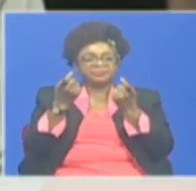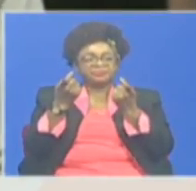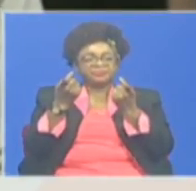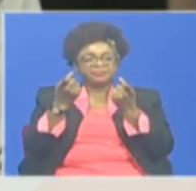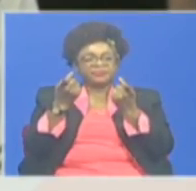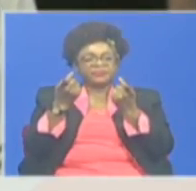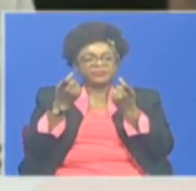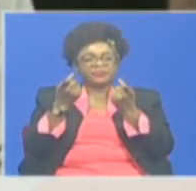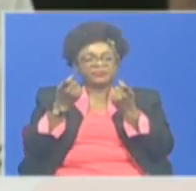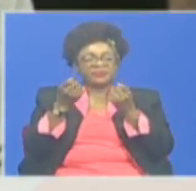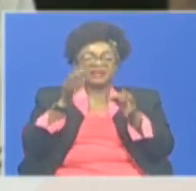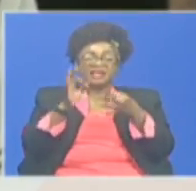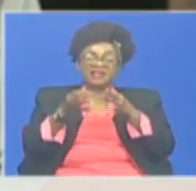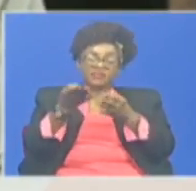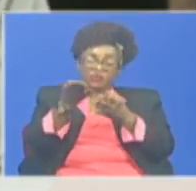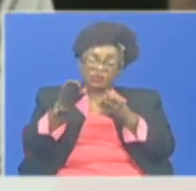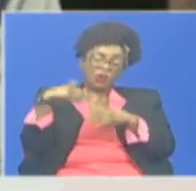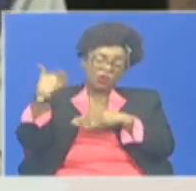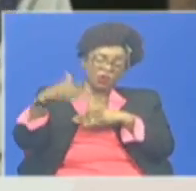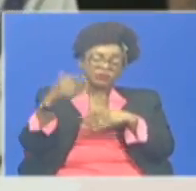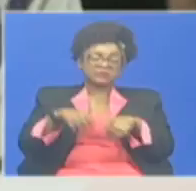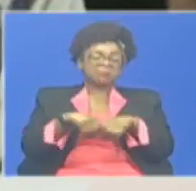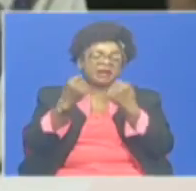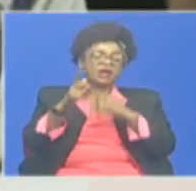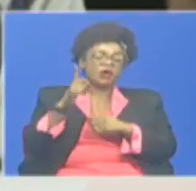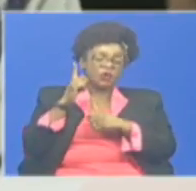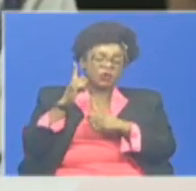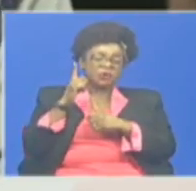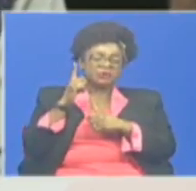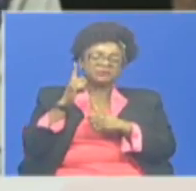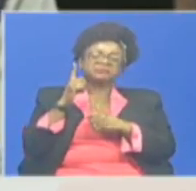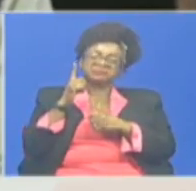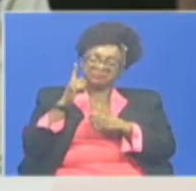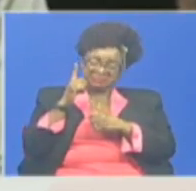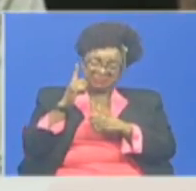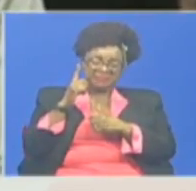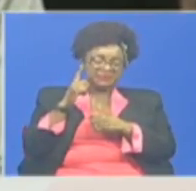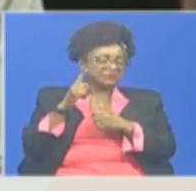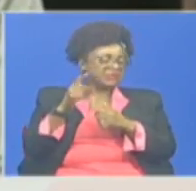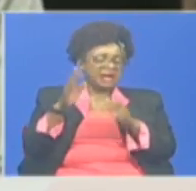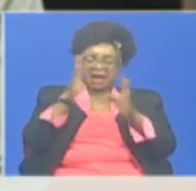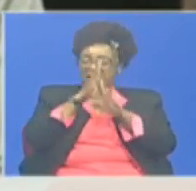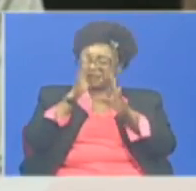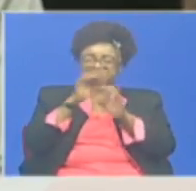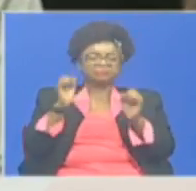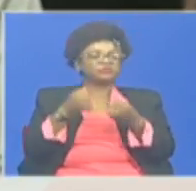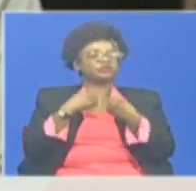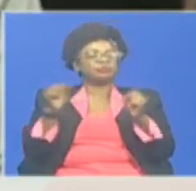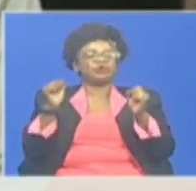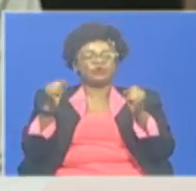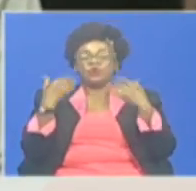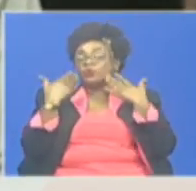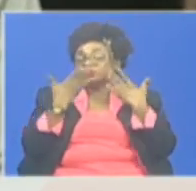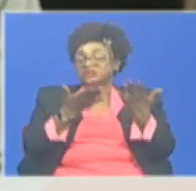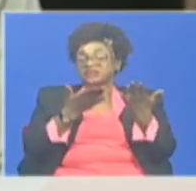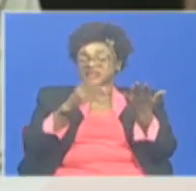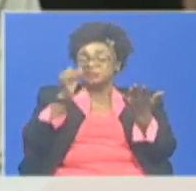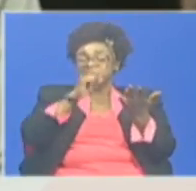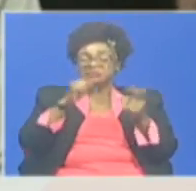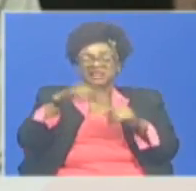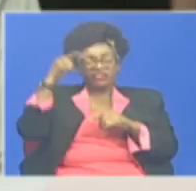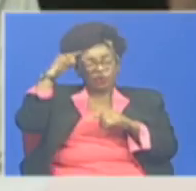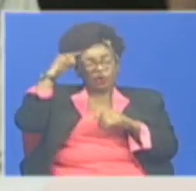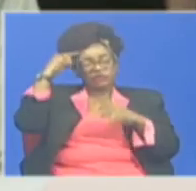ukaa kando na sheria nayo ina mkono mrefu na utaweza kuepuka. Mfano ni huu sasa. Huyu mzee alifikiri kufungia watu kwa